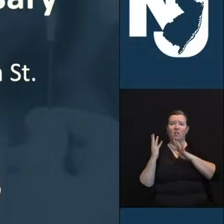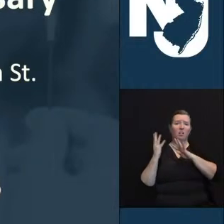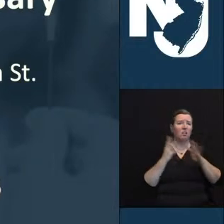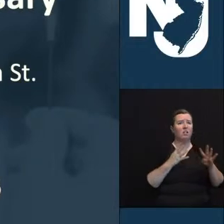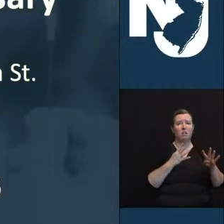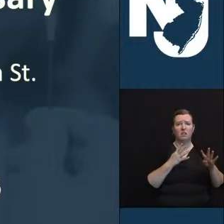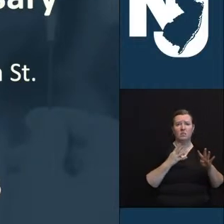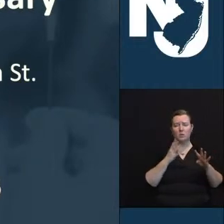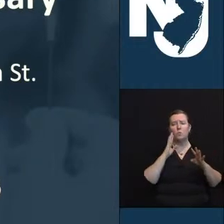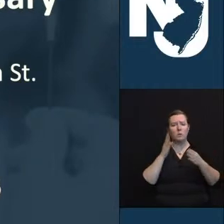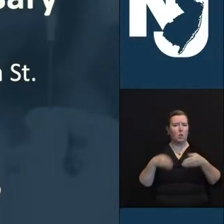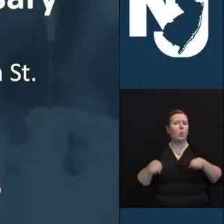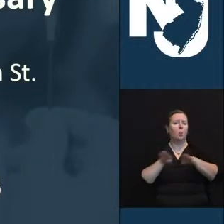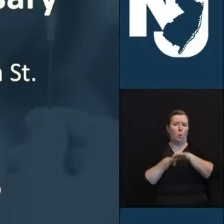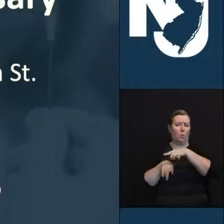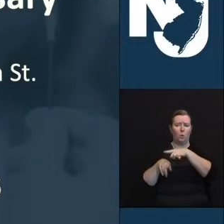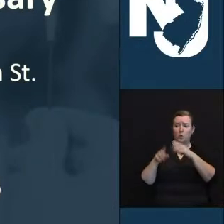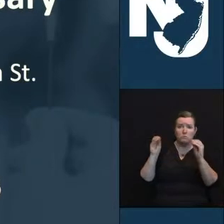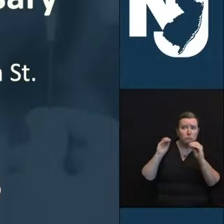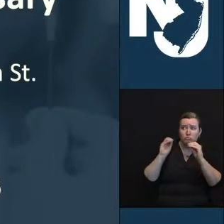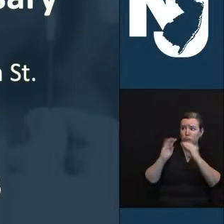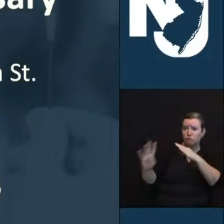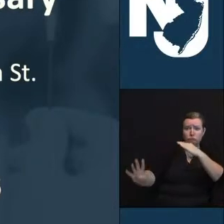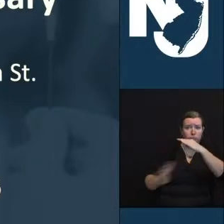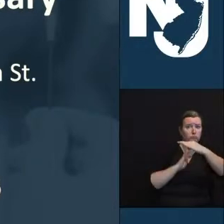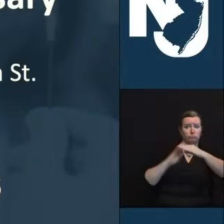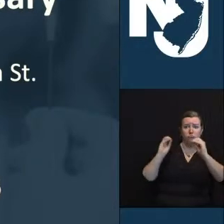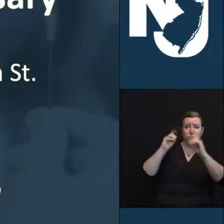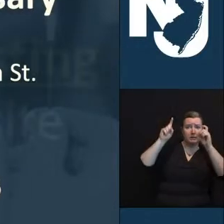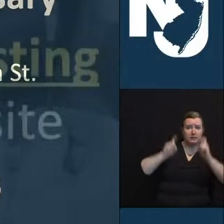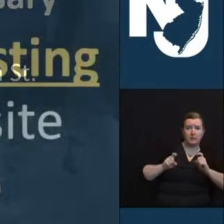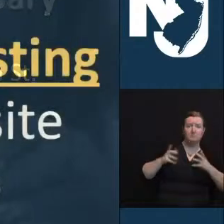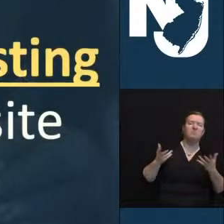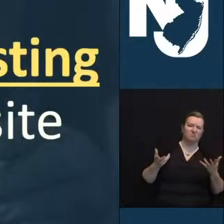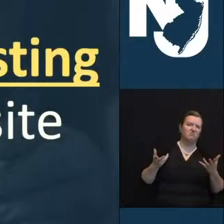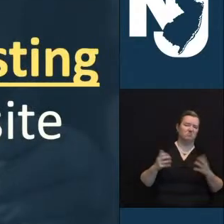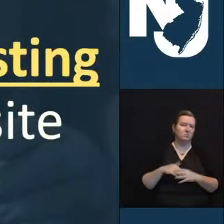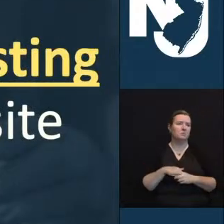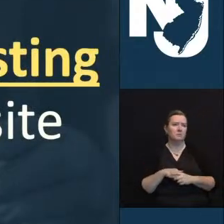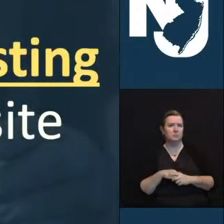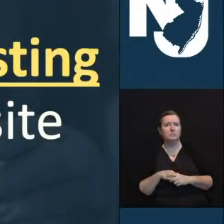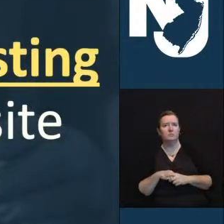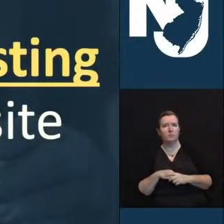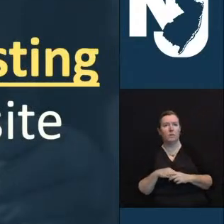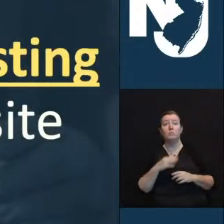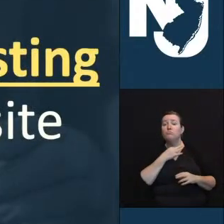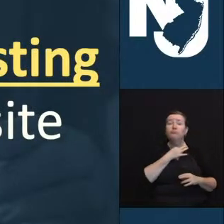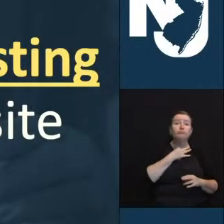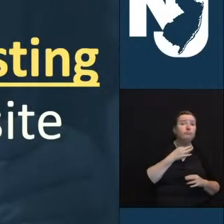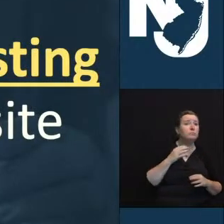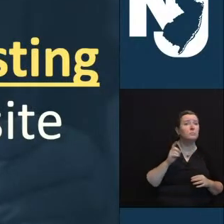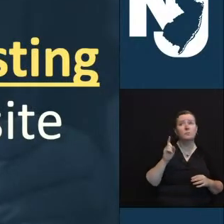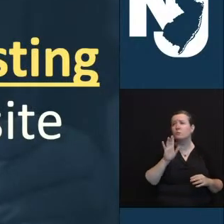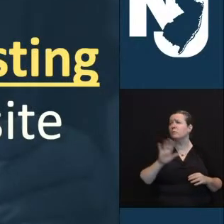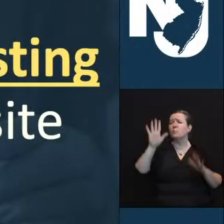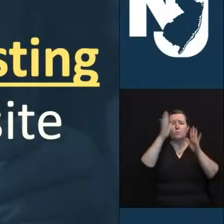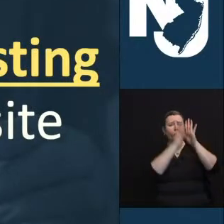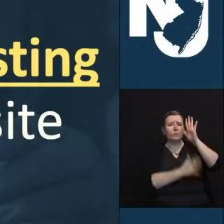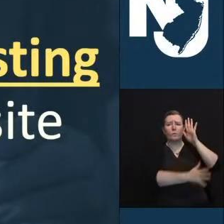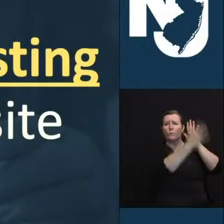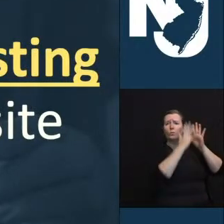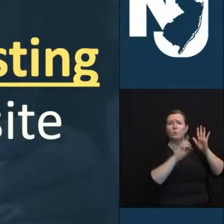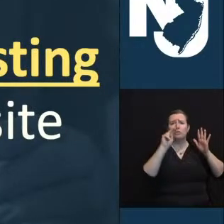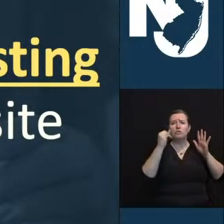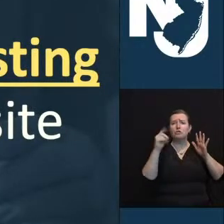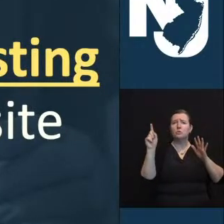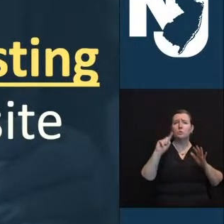for their work in setting these sites up. And again, for a complete list of sites where you can get tested statewide,